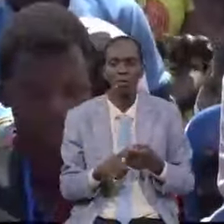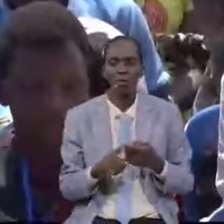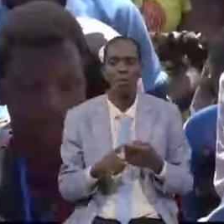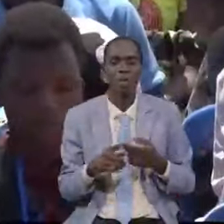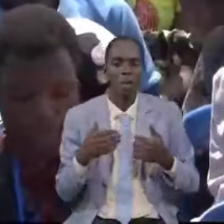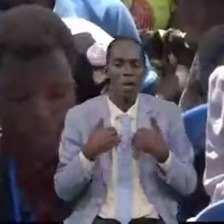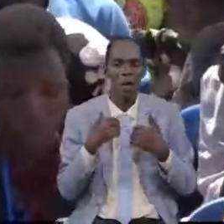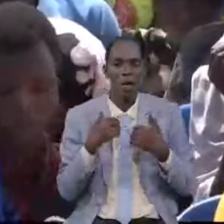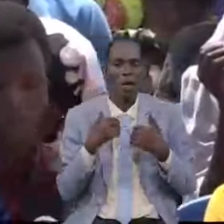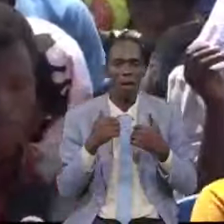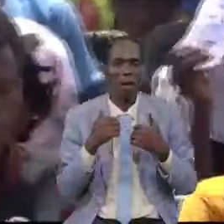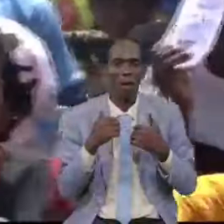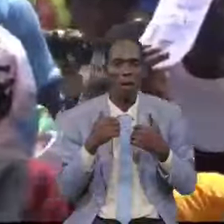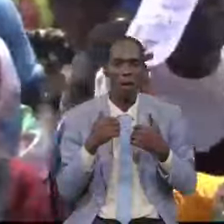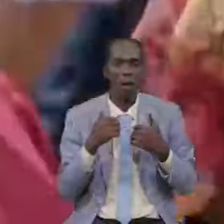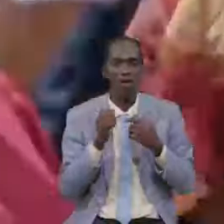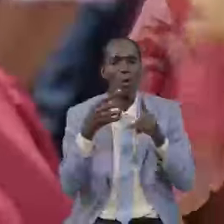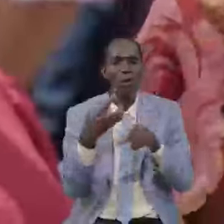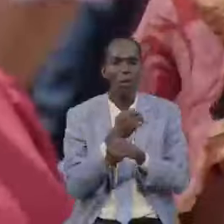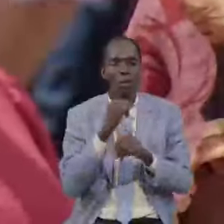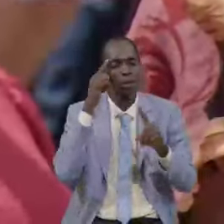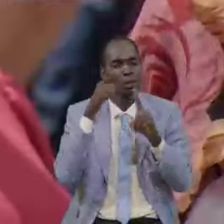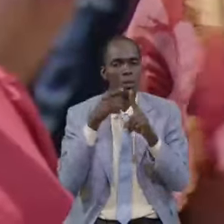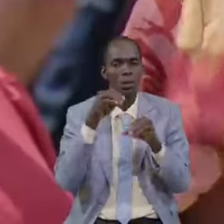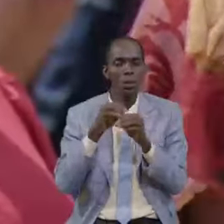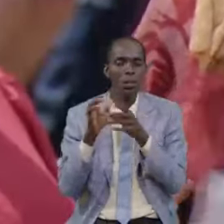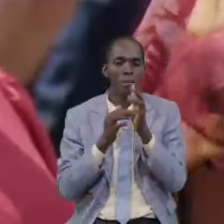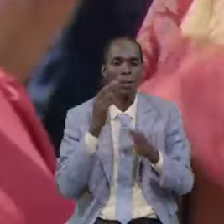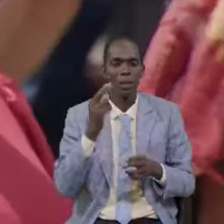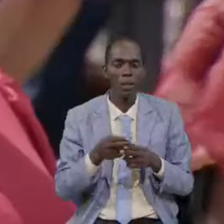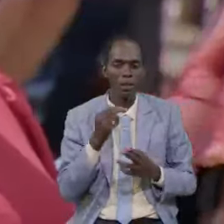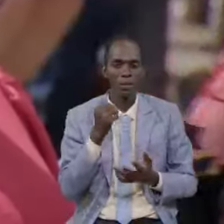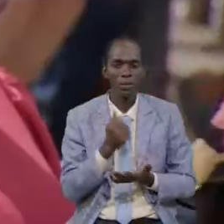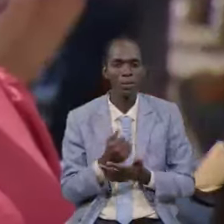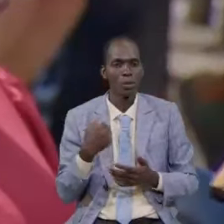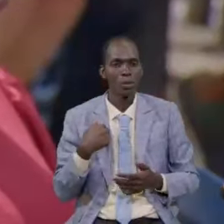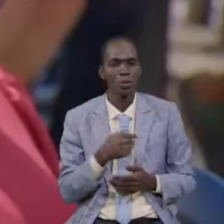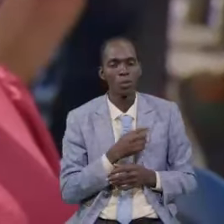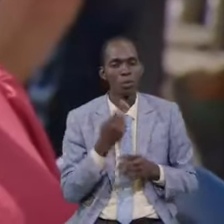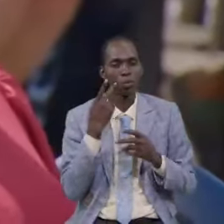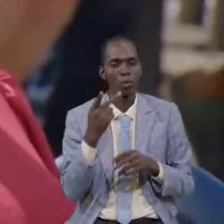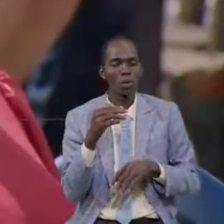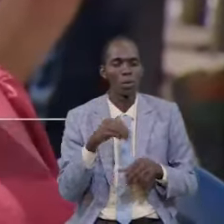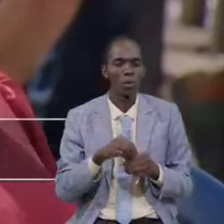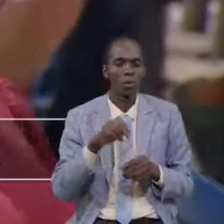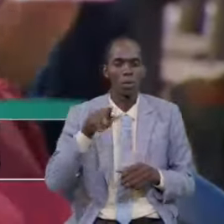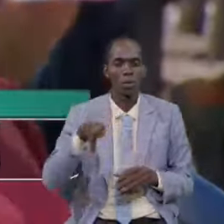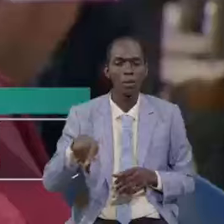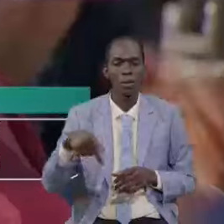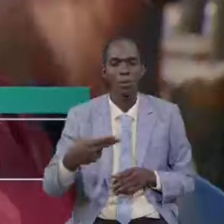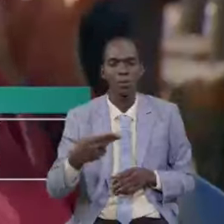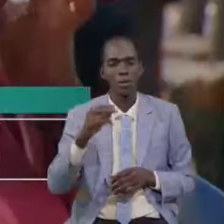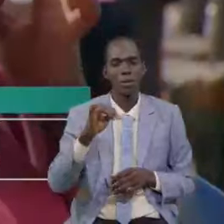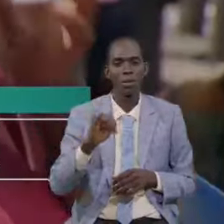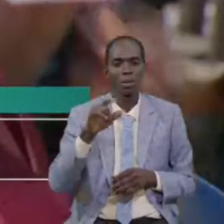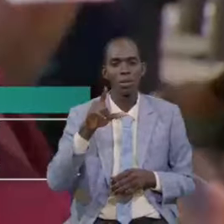goal, in Jesus' name. We're looking at Philippians chapter 3, and I'm looking at verse 13.